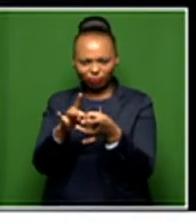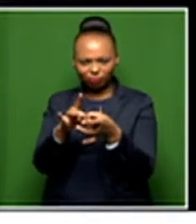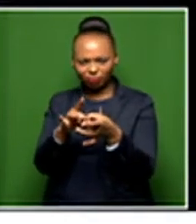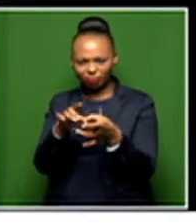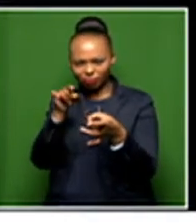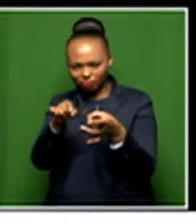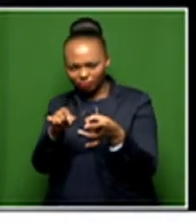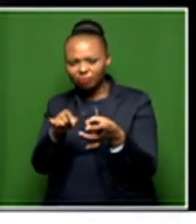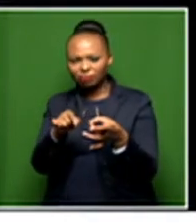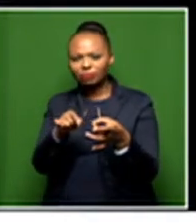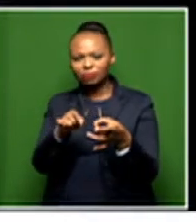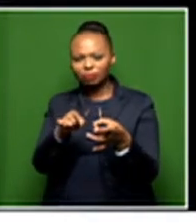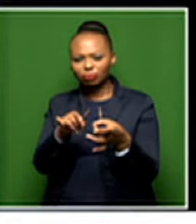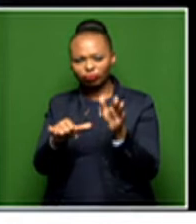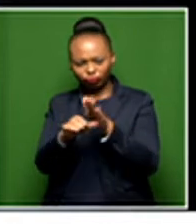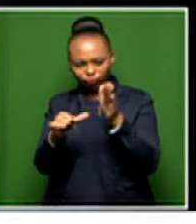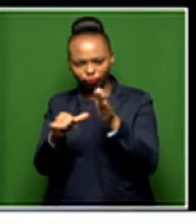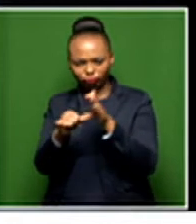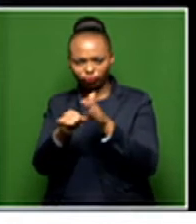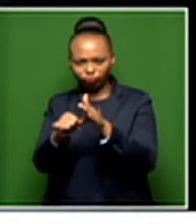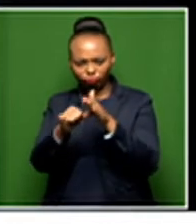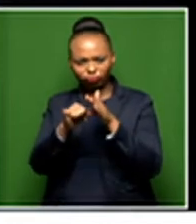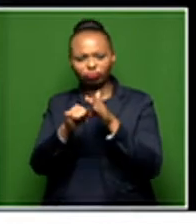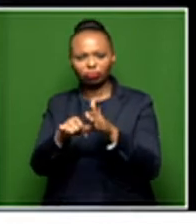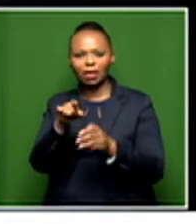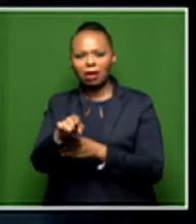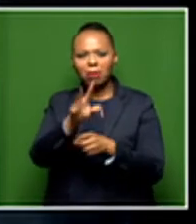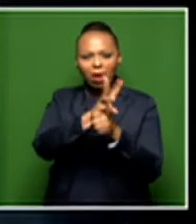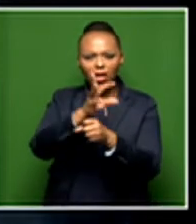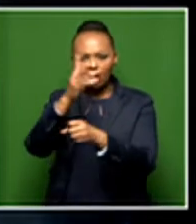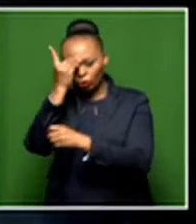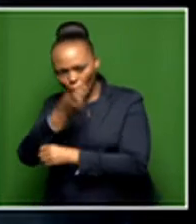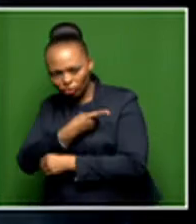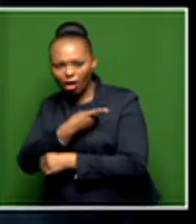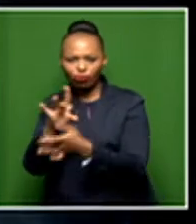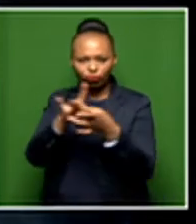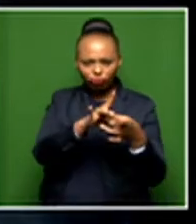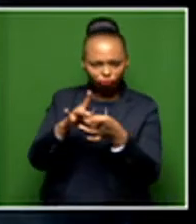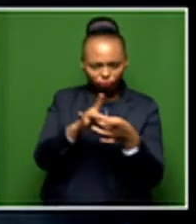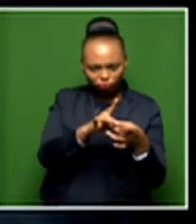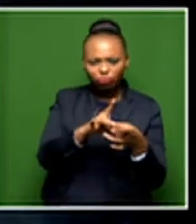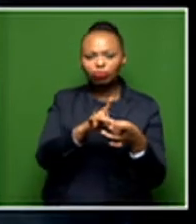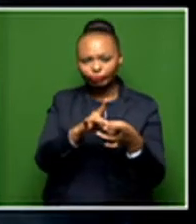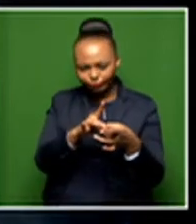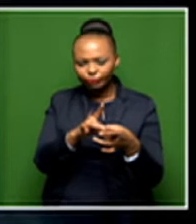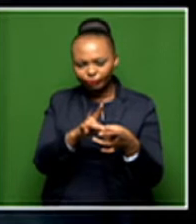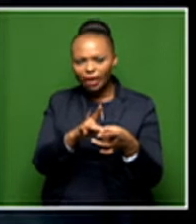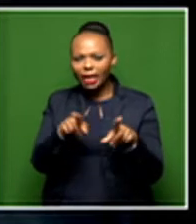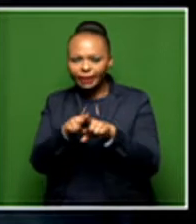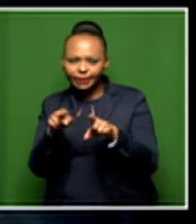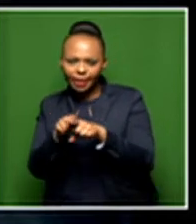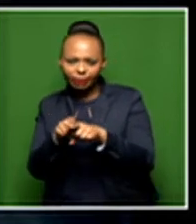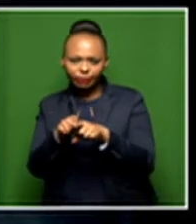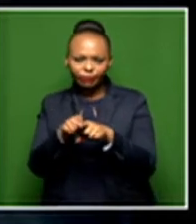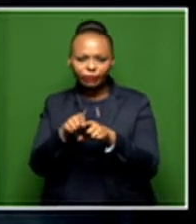in all of our films this year. Proxima, mother-daughter relationship, set against the backdrop of a